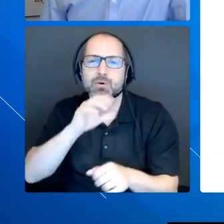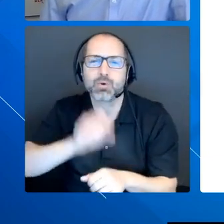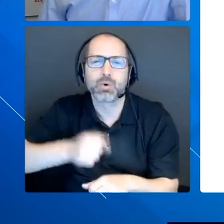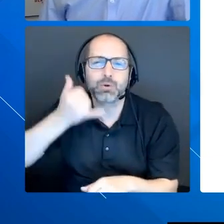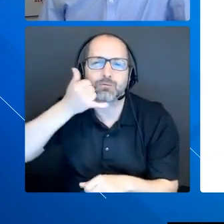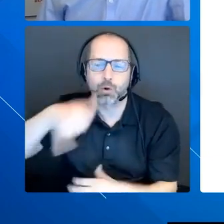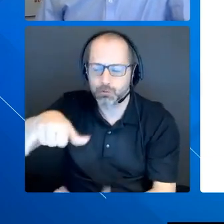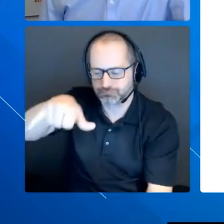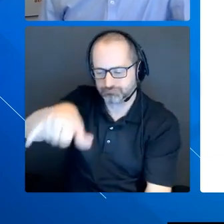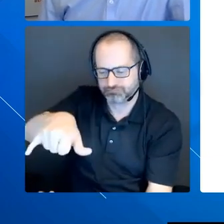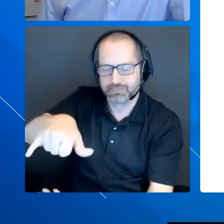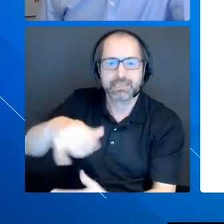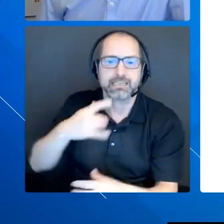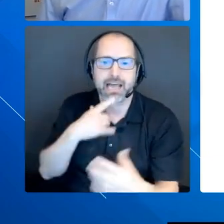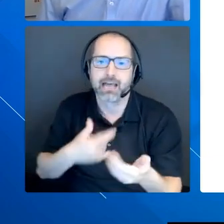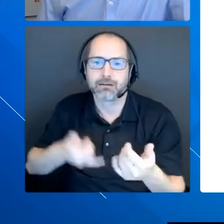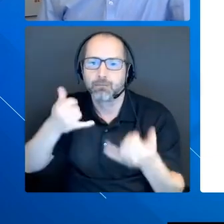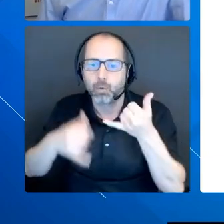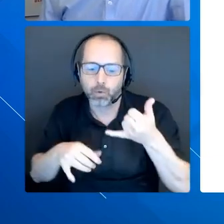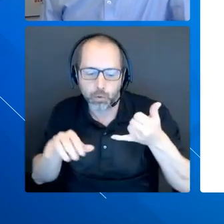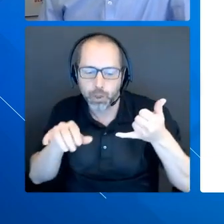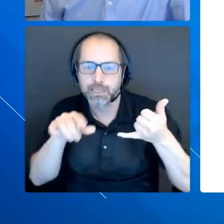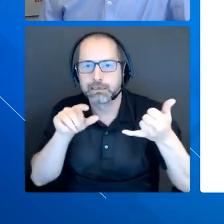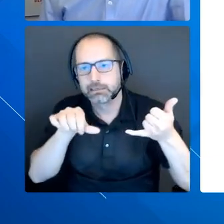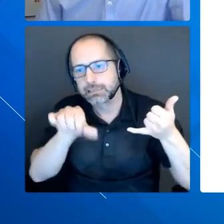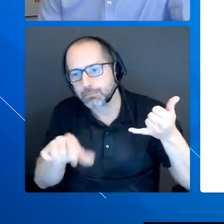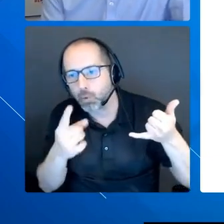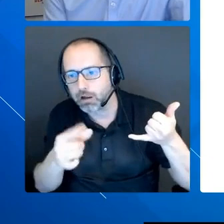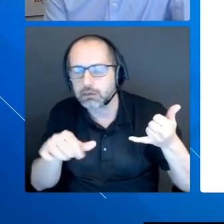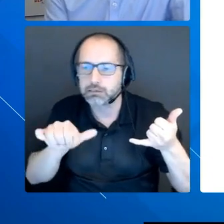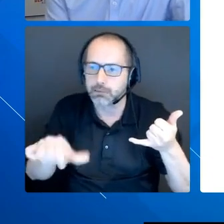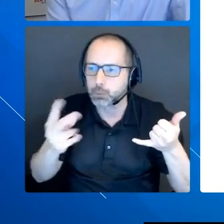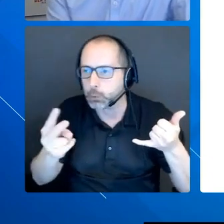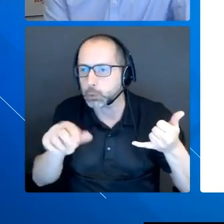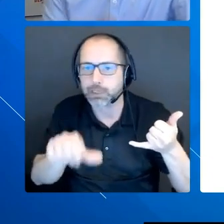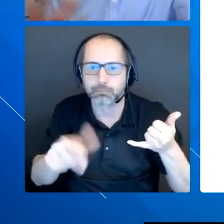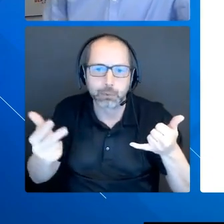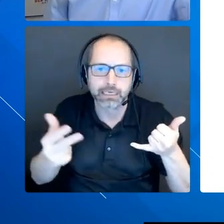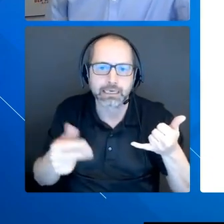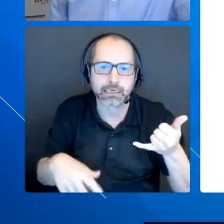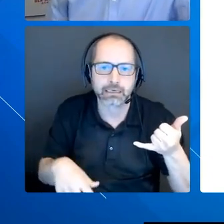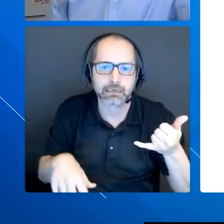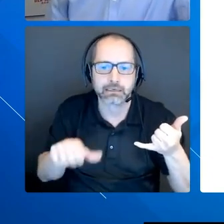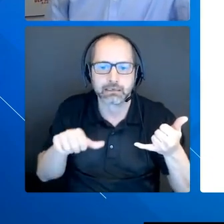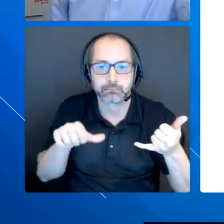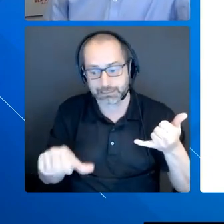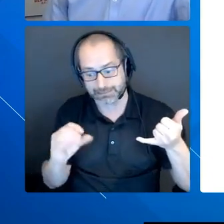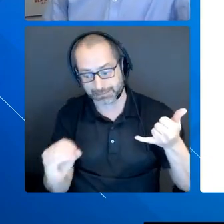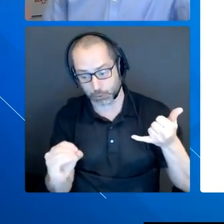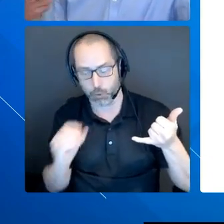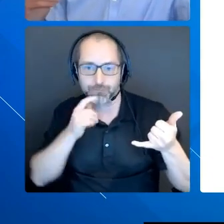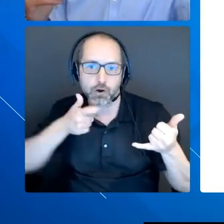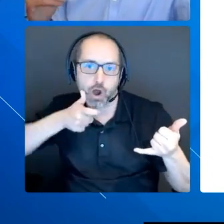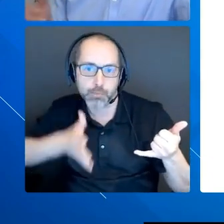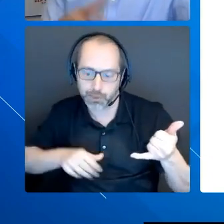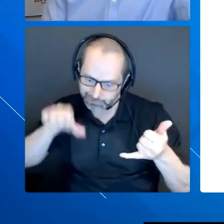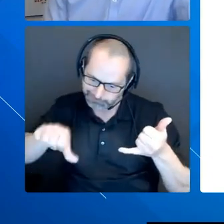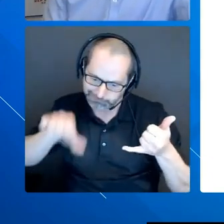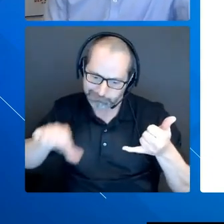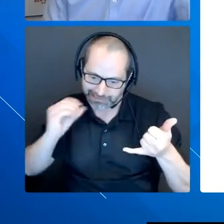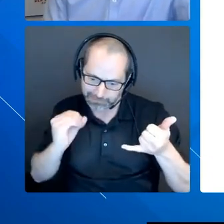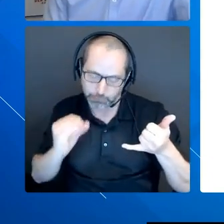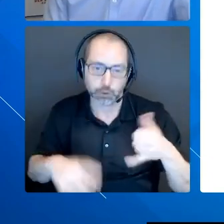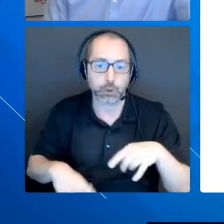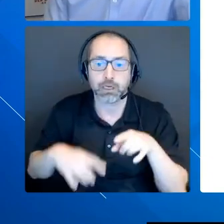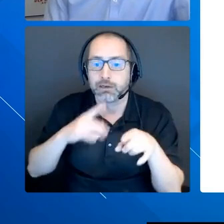says, please describe the purpose of your call. That's fine. We can do that. But also give them options for, please